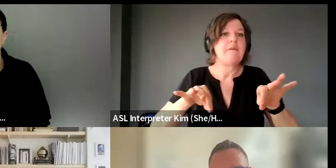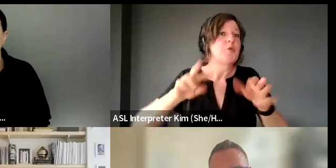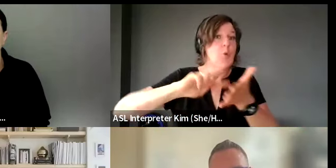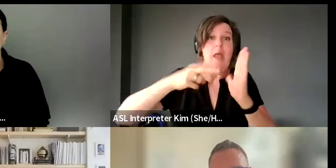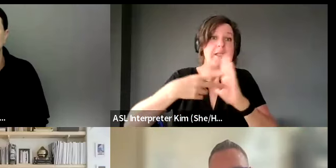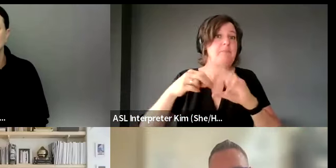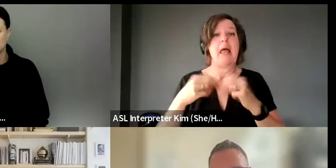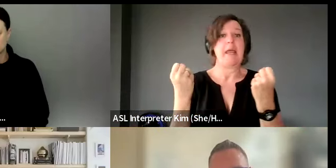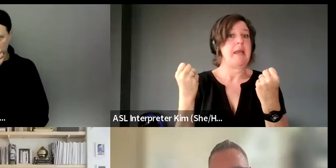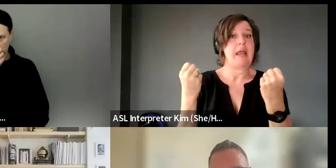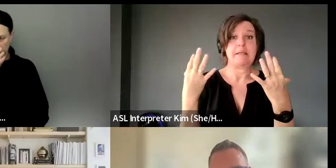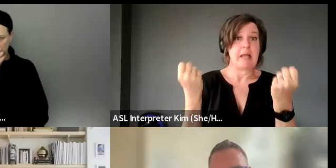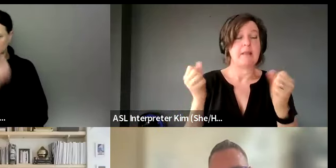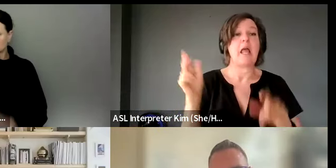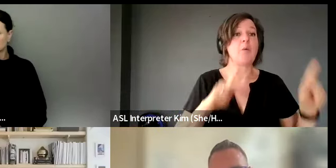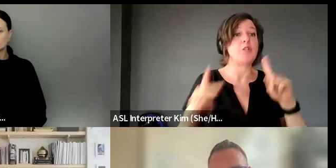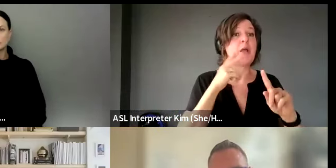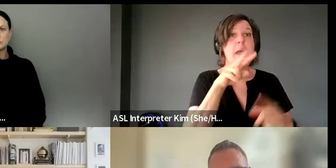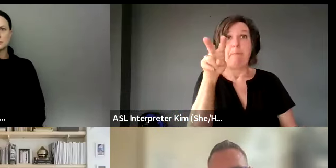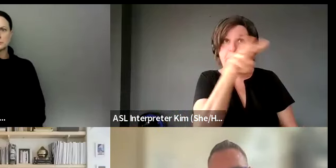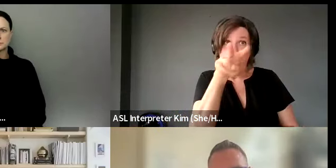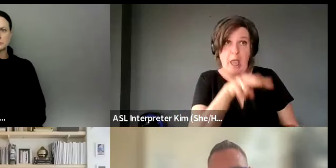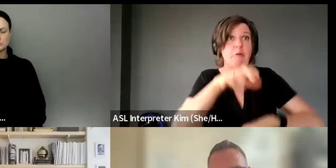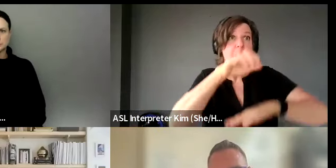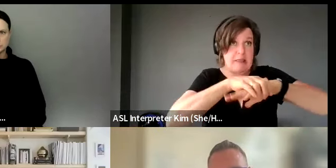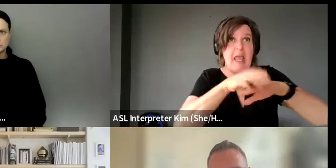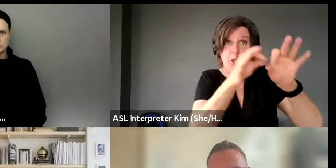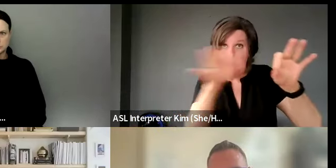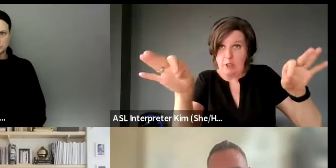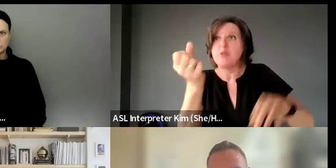can read the English description to learn what a container is.